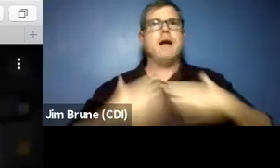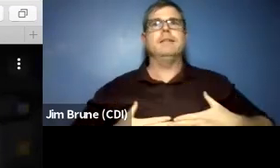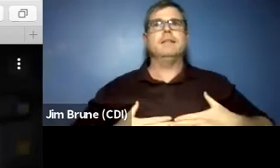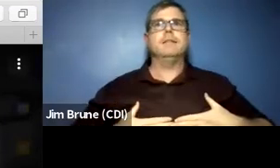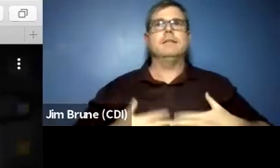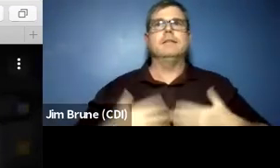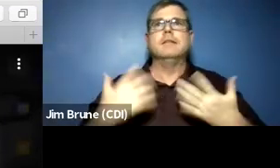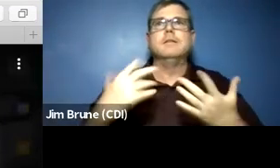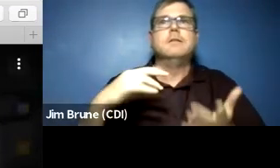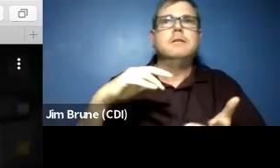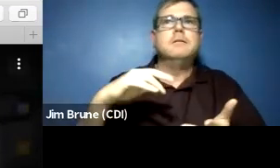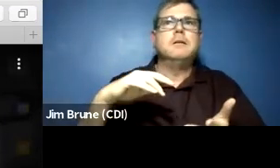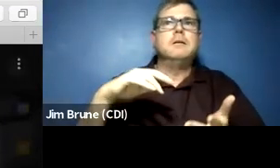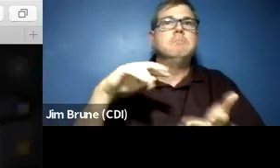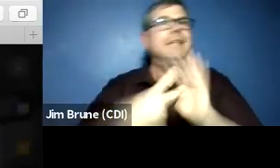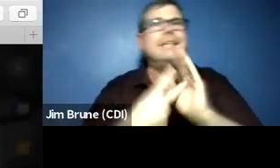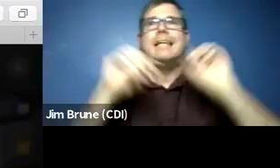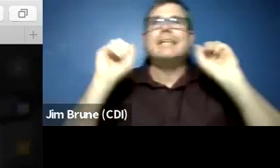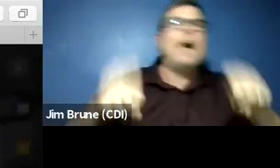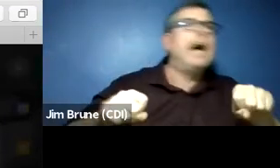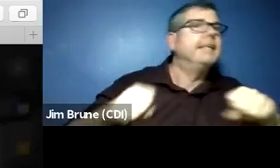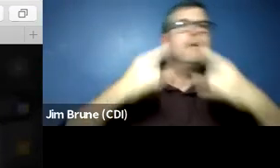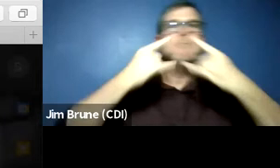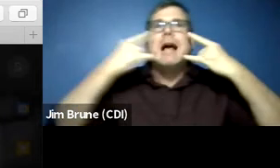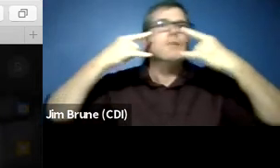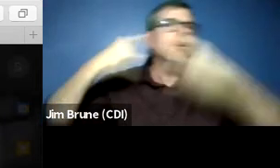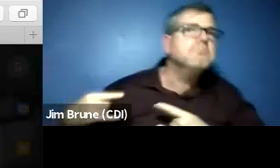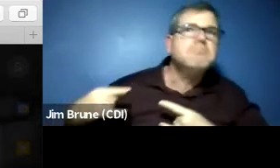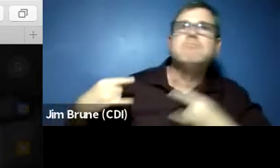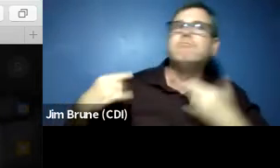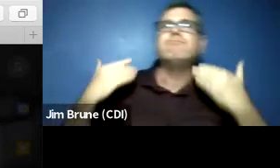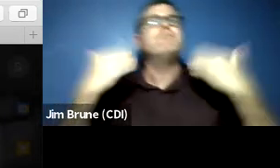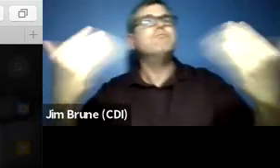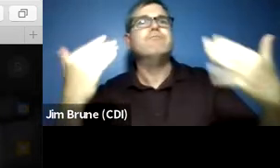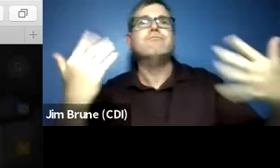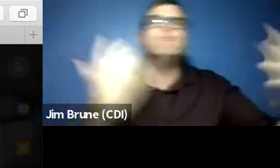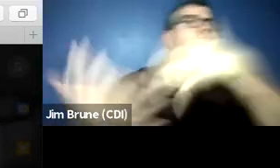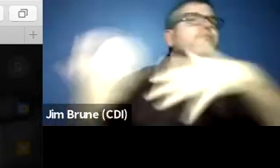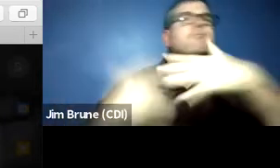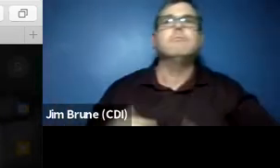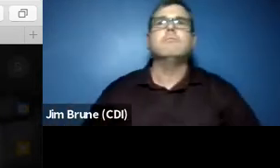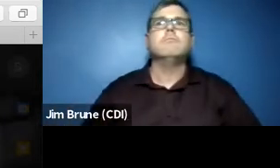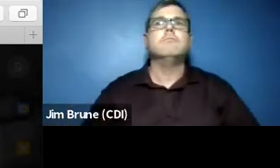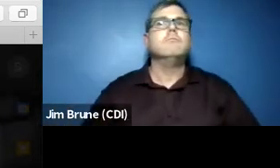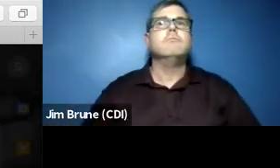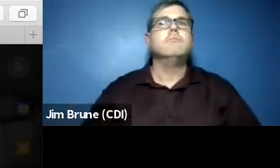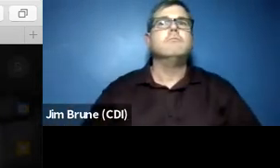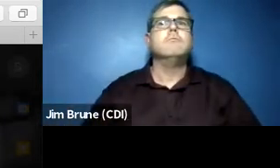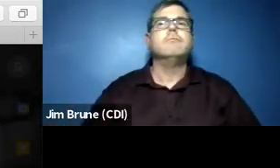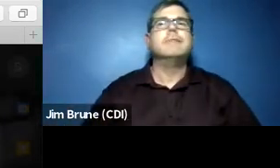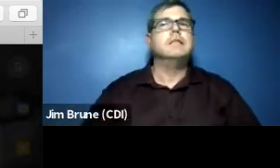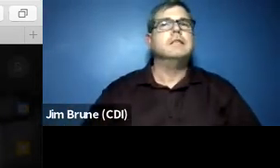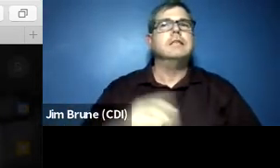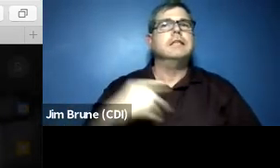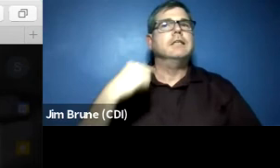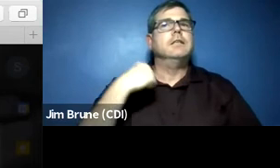Okay, so yes, that 95% efficacy that we talked about, we think you have it at around 2 weeks out from